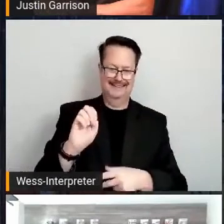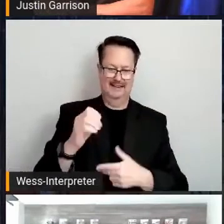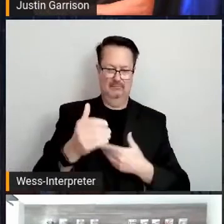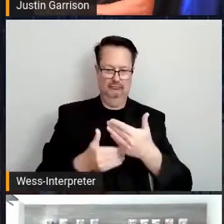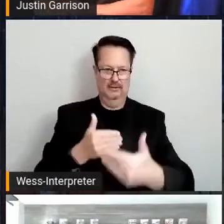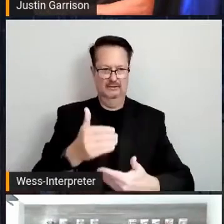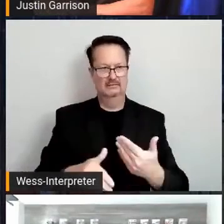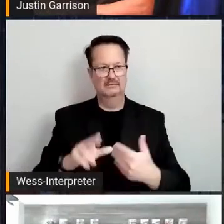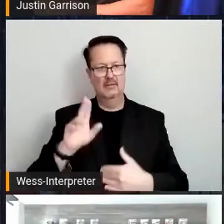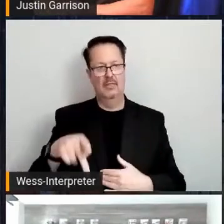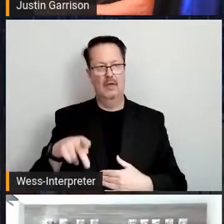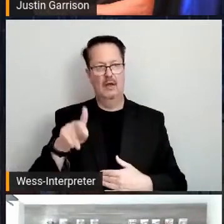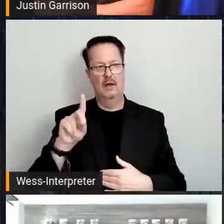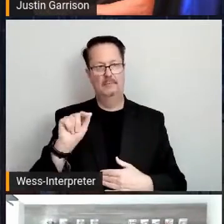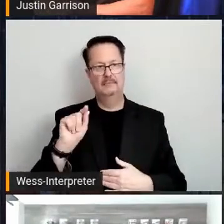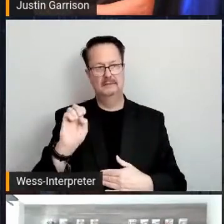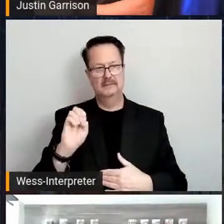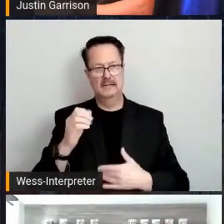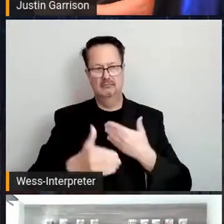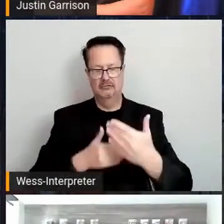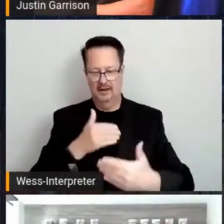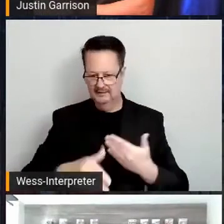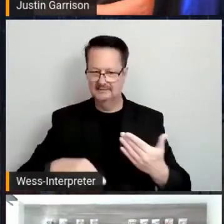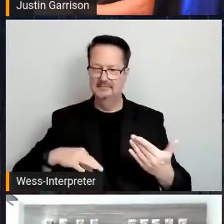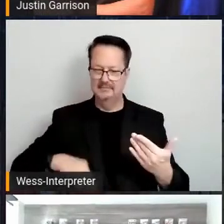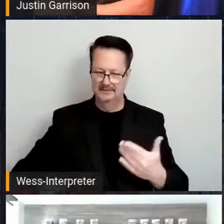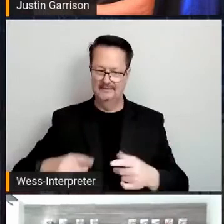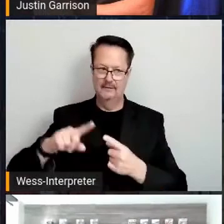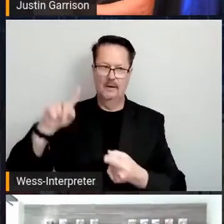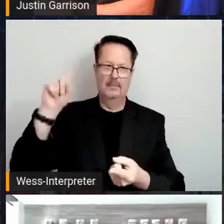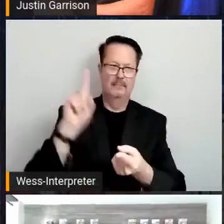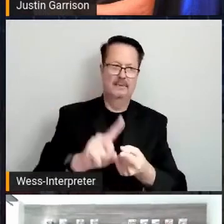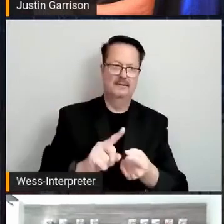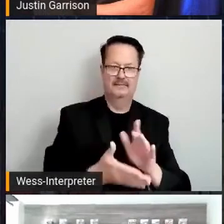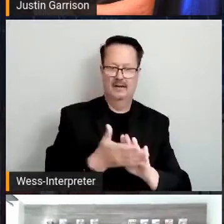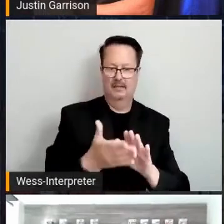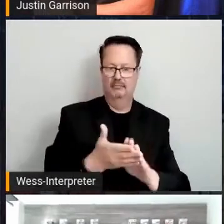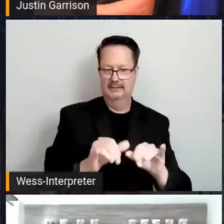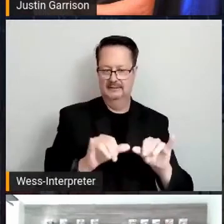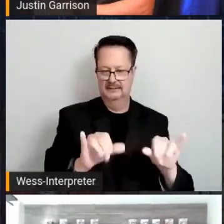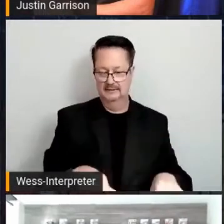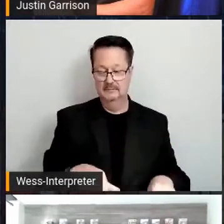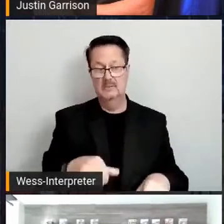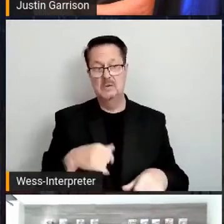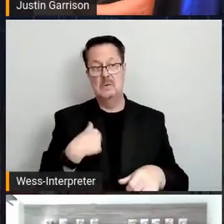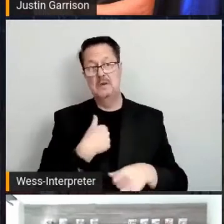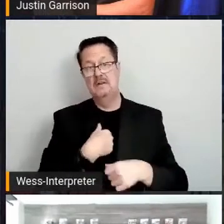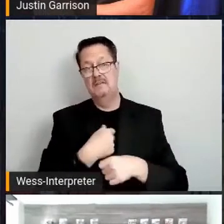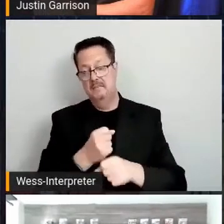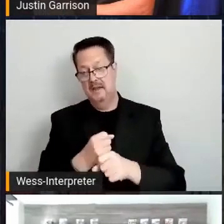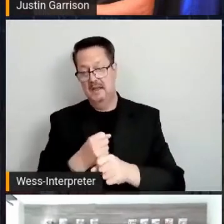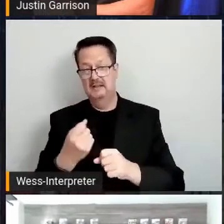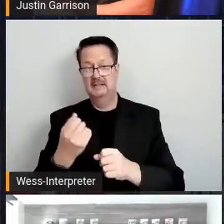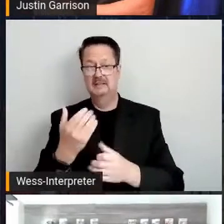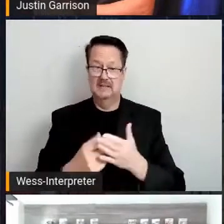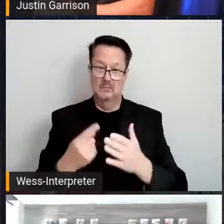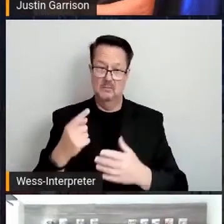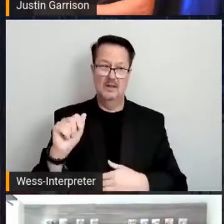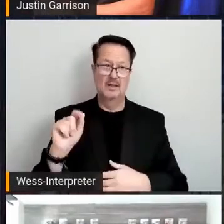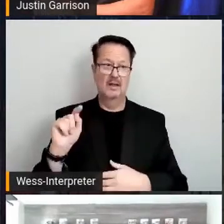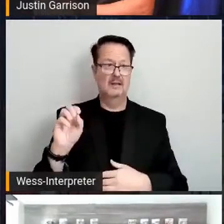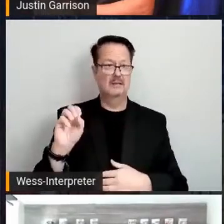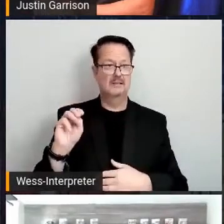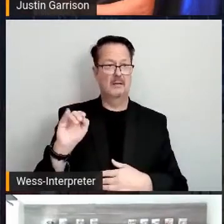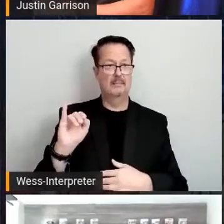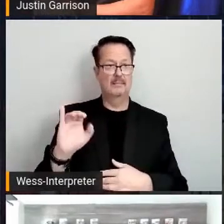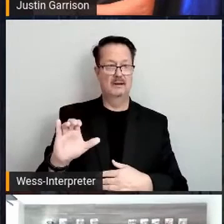also benefited from the minified operating system and the fact that we've made it somewhat atomic. So in like